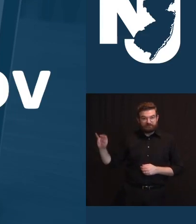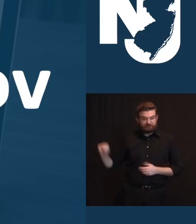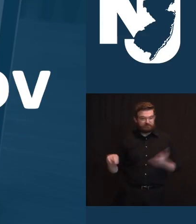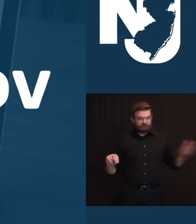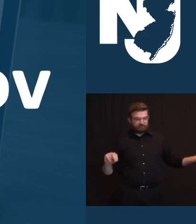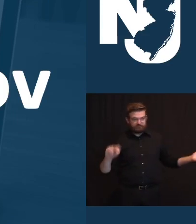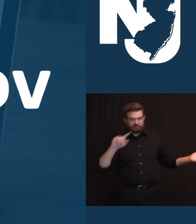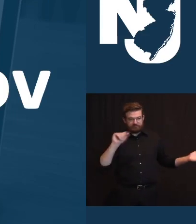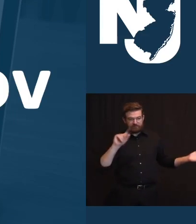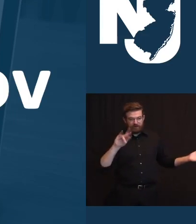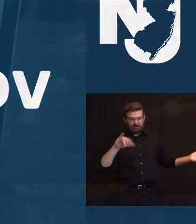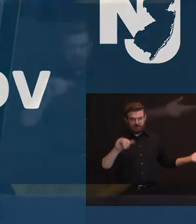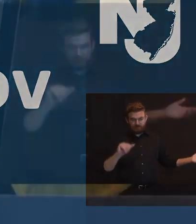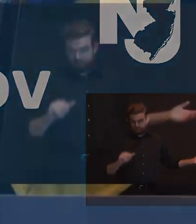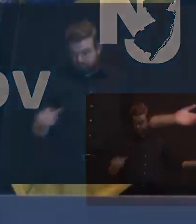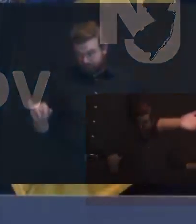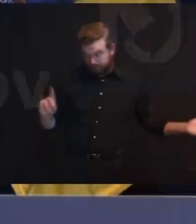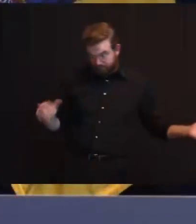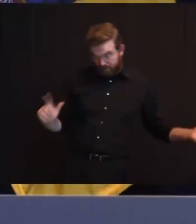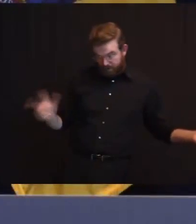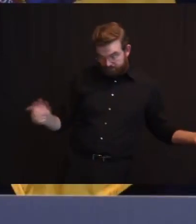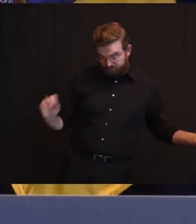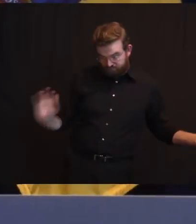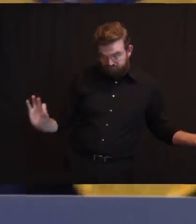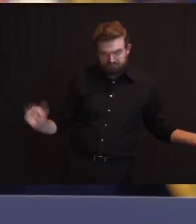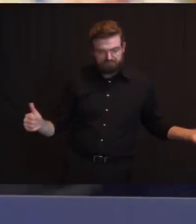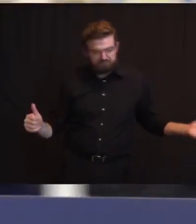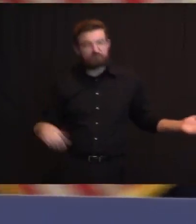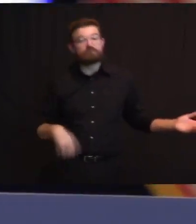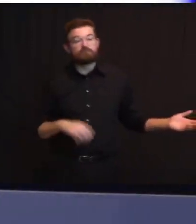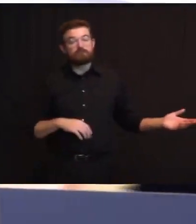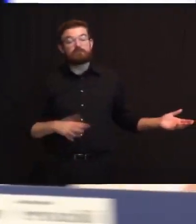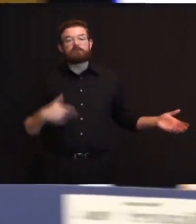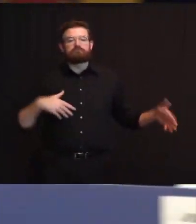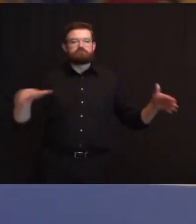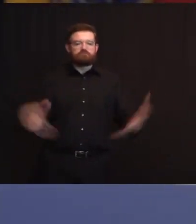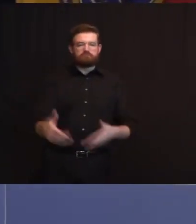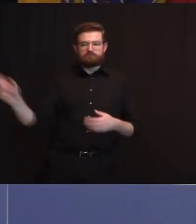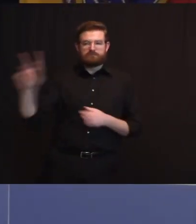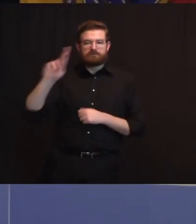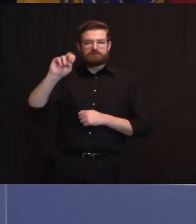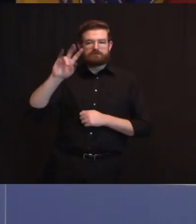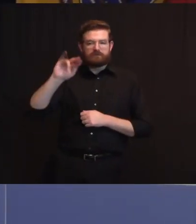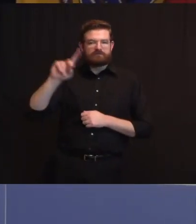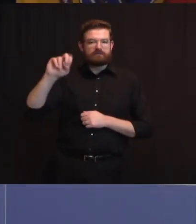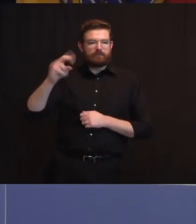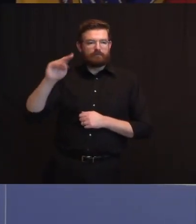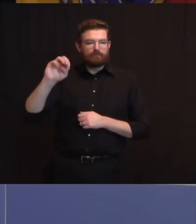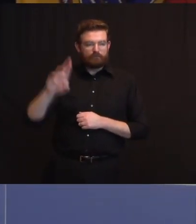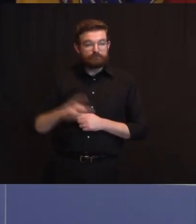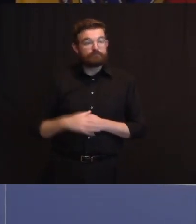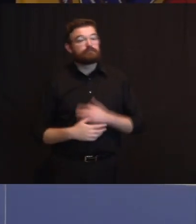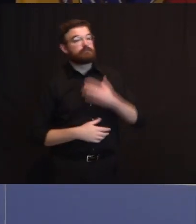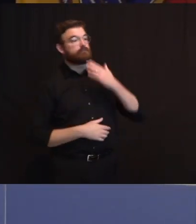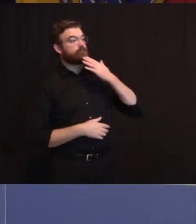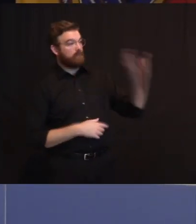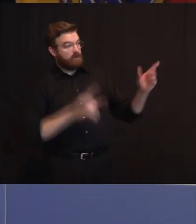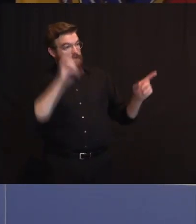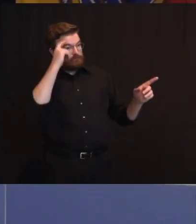Interim Commissioner of the Department of Education, Kevin Deemer. Kevin. Thank you, Governor Murphy, for the opportunity to be here